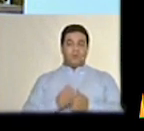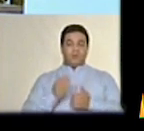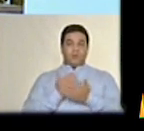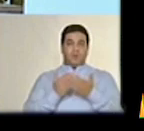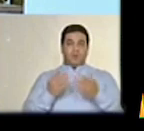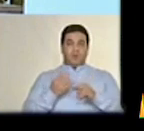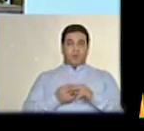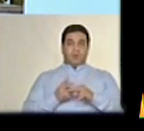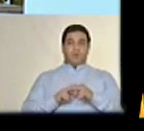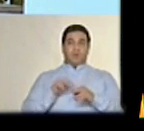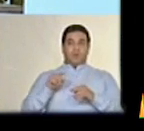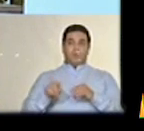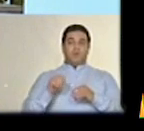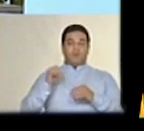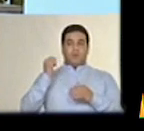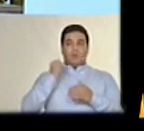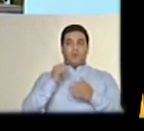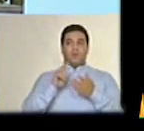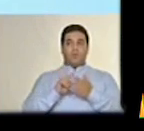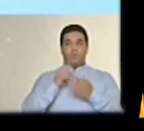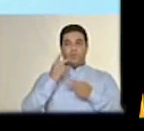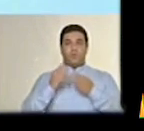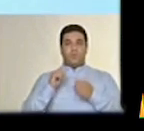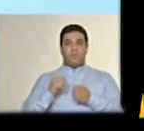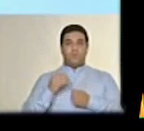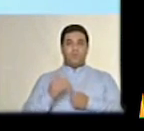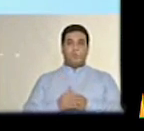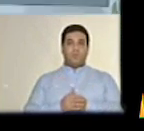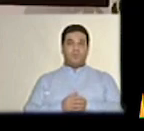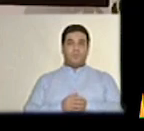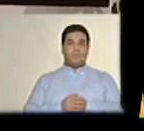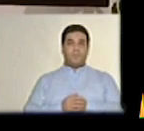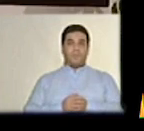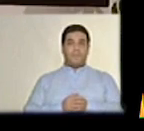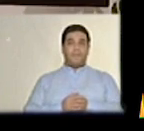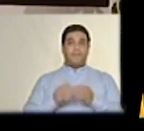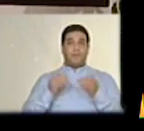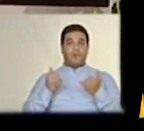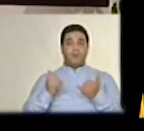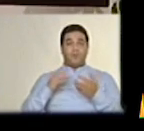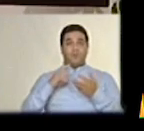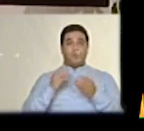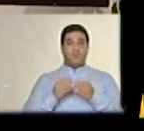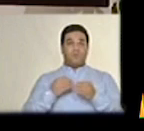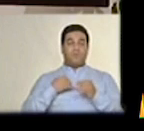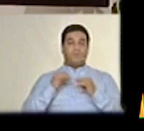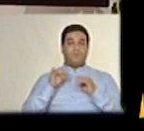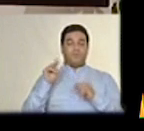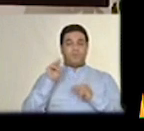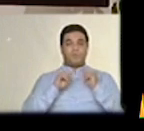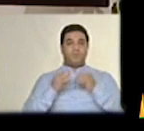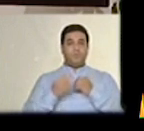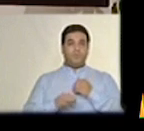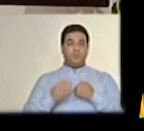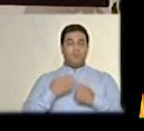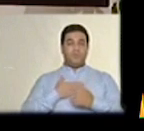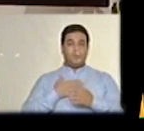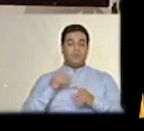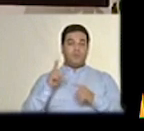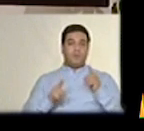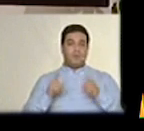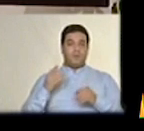buni haykallarini ham tasvirda guvohi bo'lib turibsiz. Keling, shu xulosa o'rnida darsimiz yakunida men